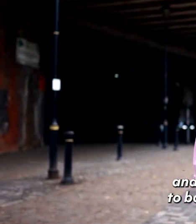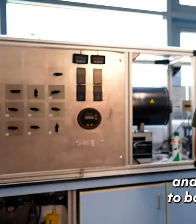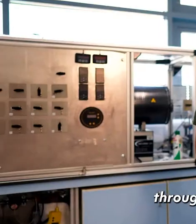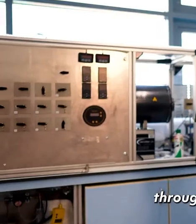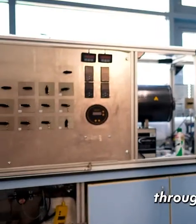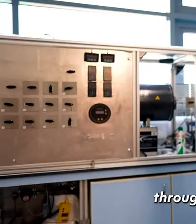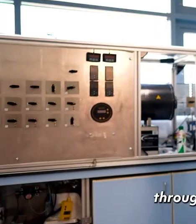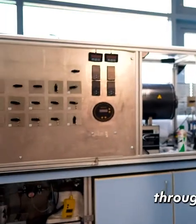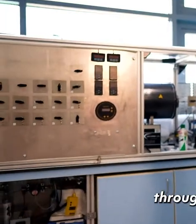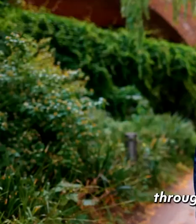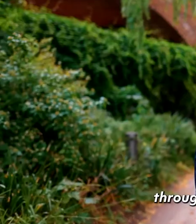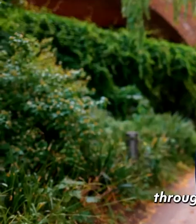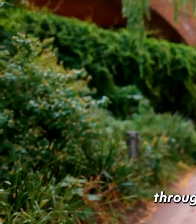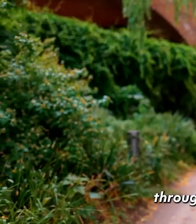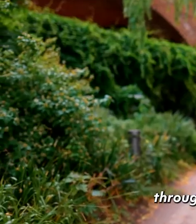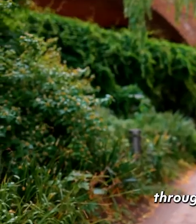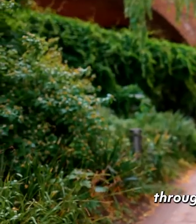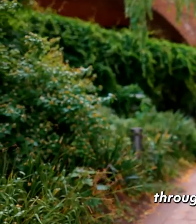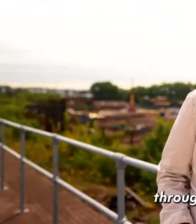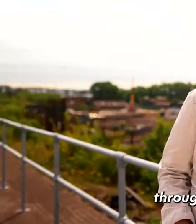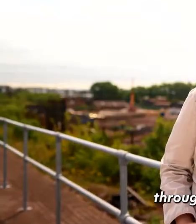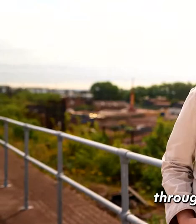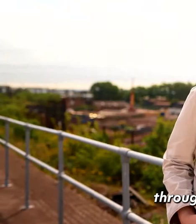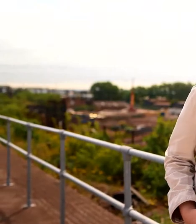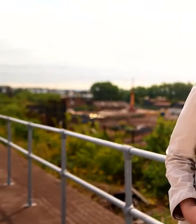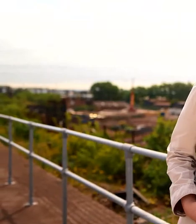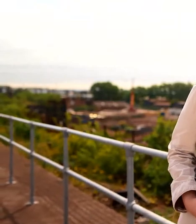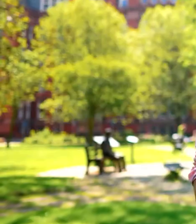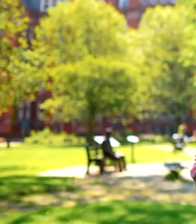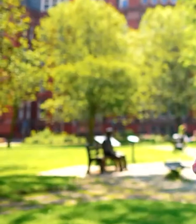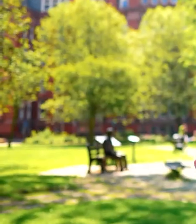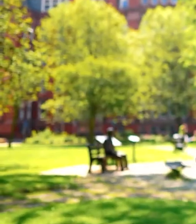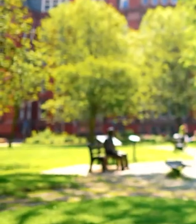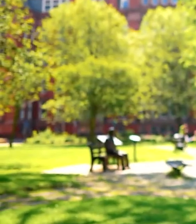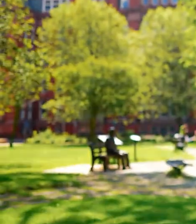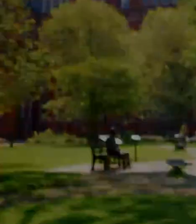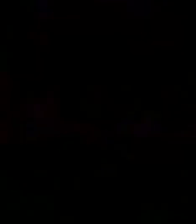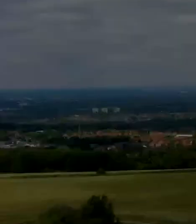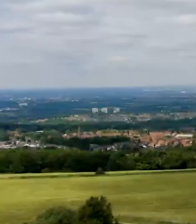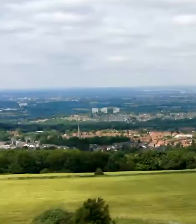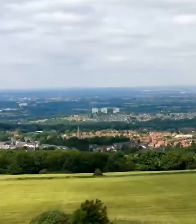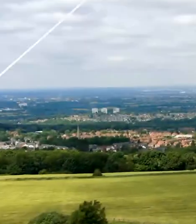to tackle climate change through a new Greater Manchester Levelling Up deal.